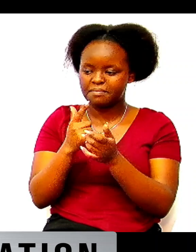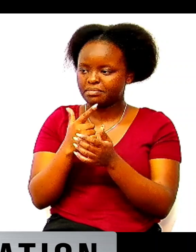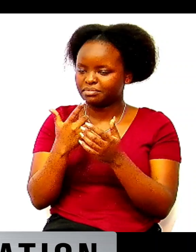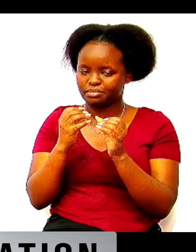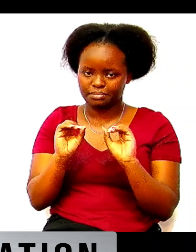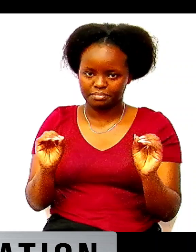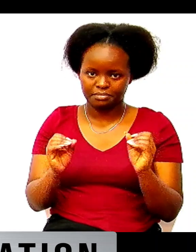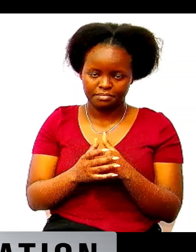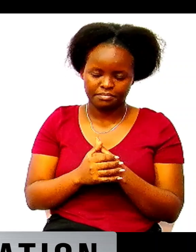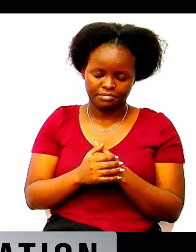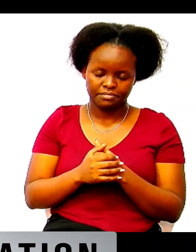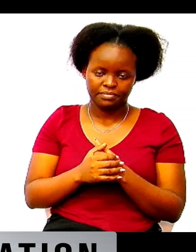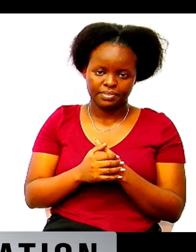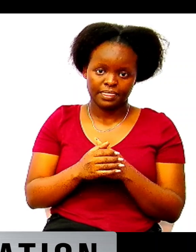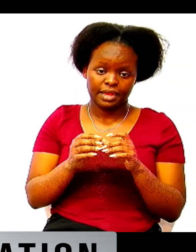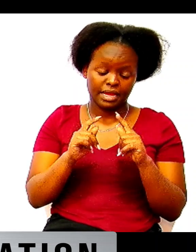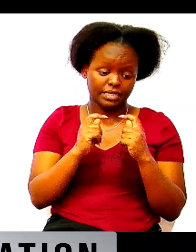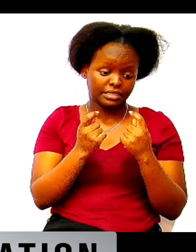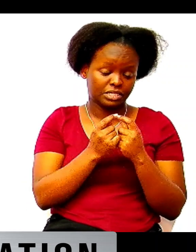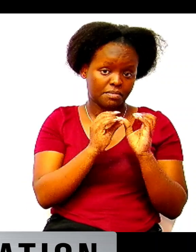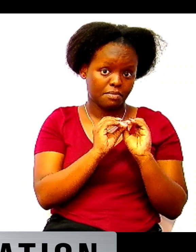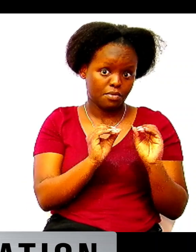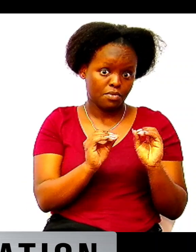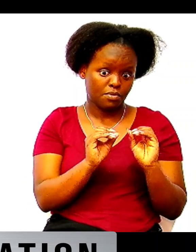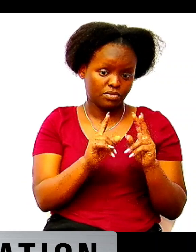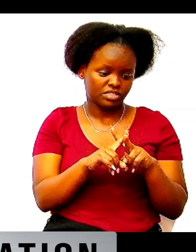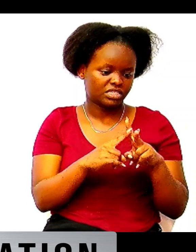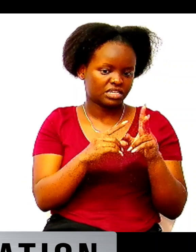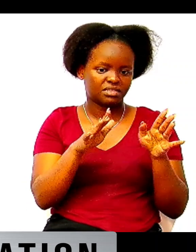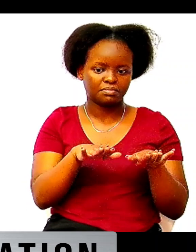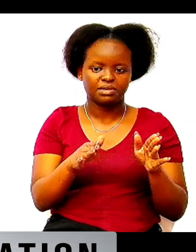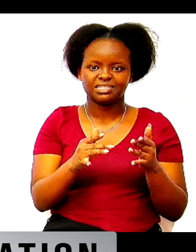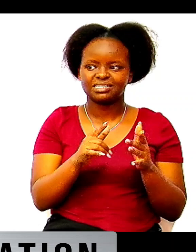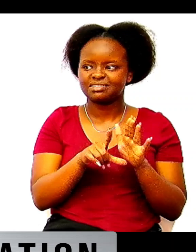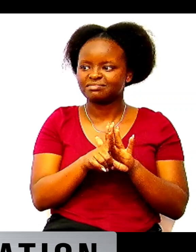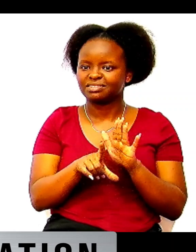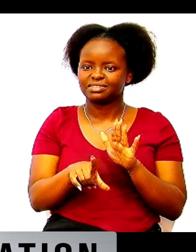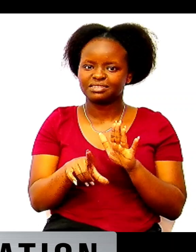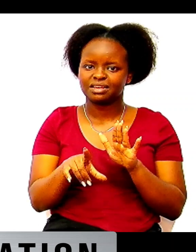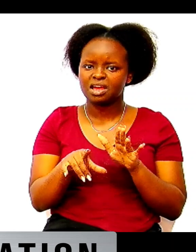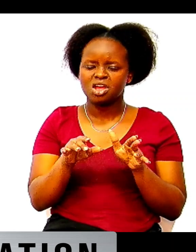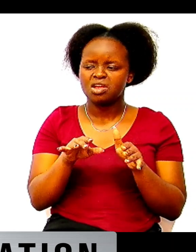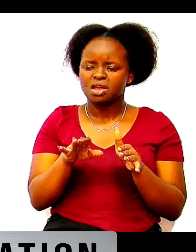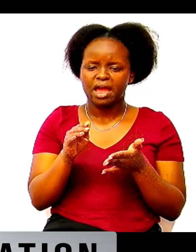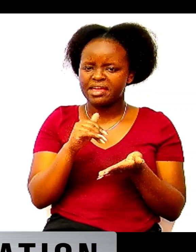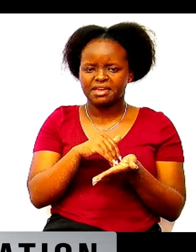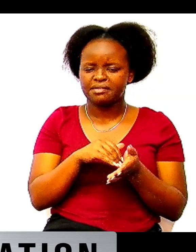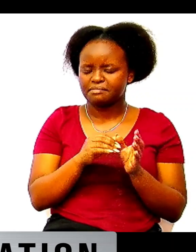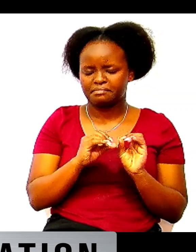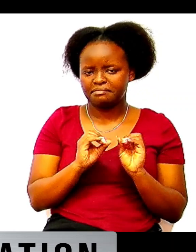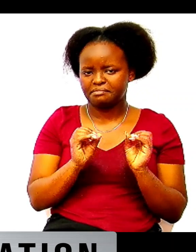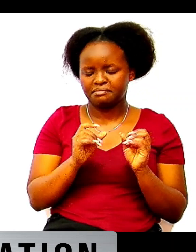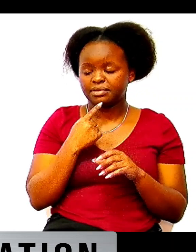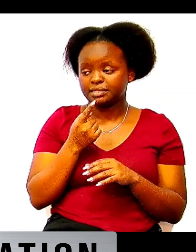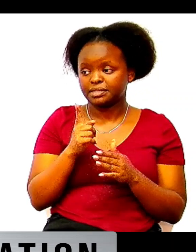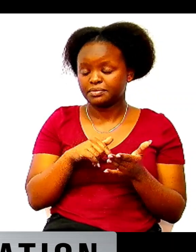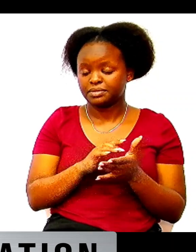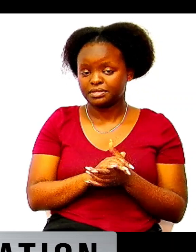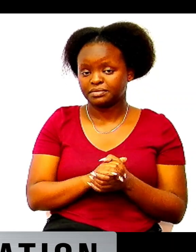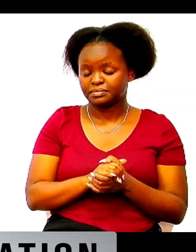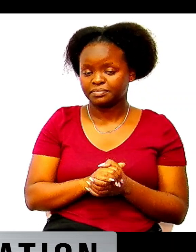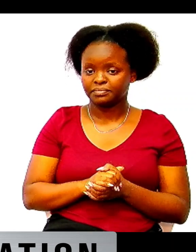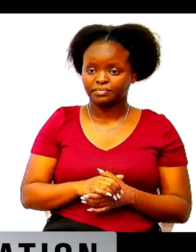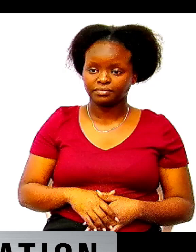leaderless, tribeless. Okay, now, let's start with partyless. Partyless, not anymore. No, now we are saying that one